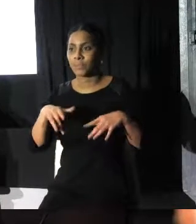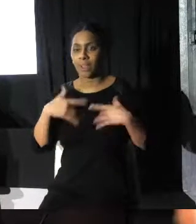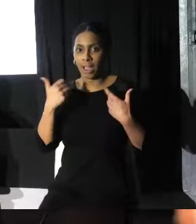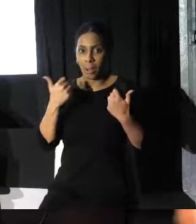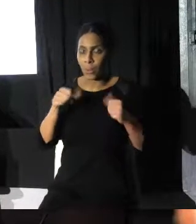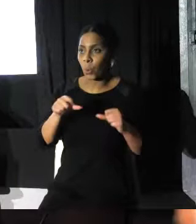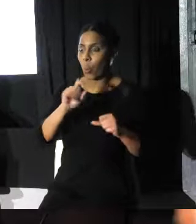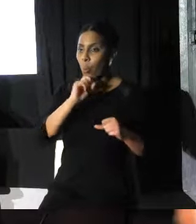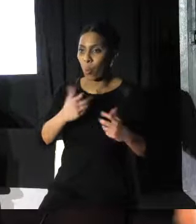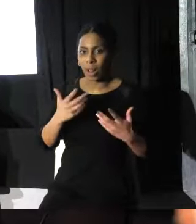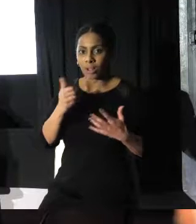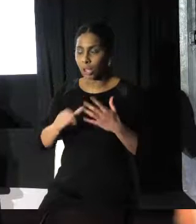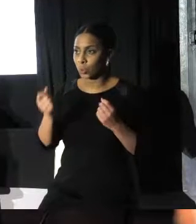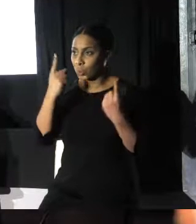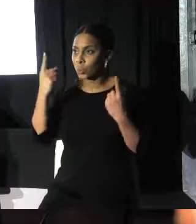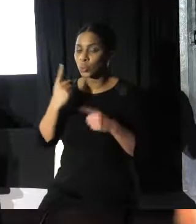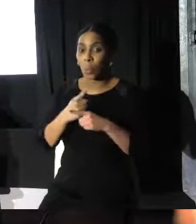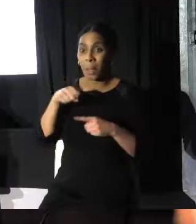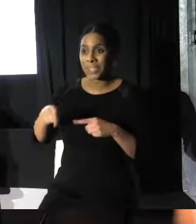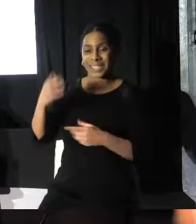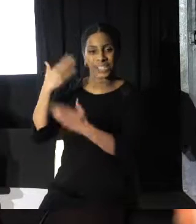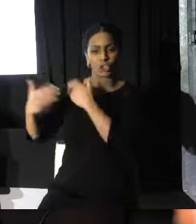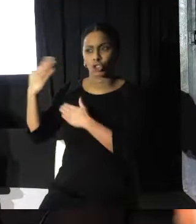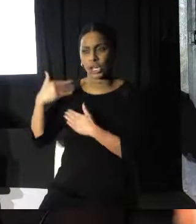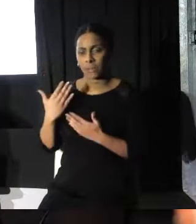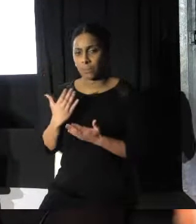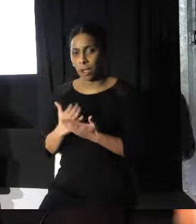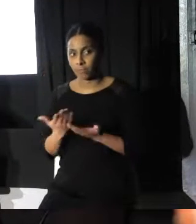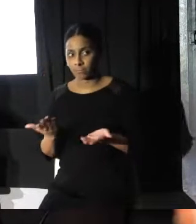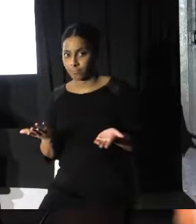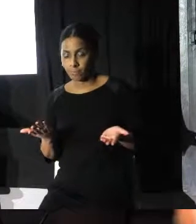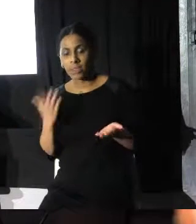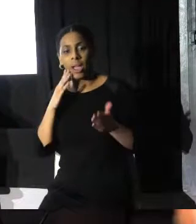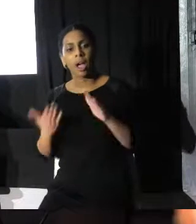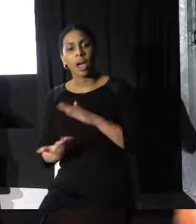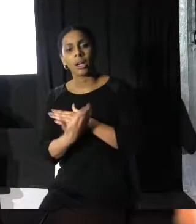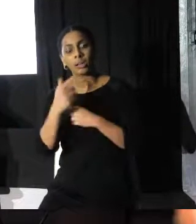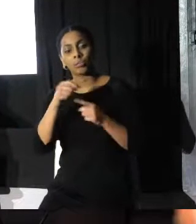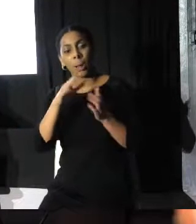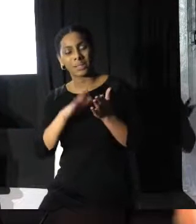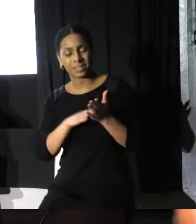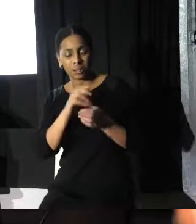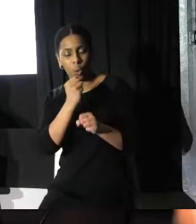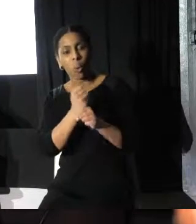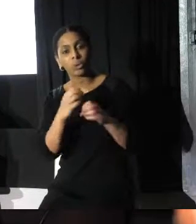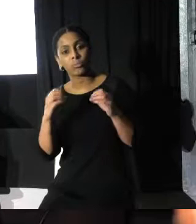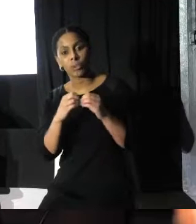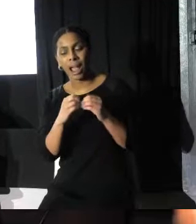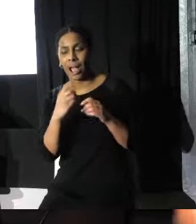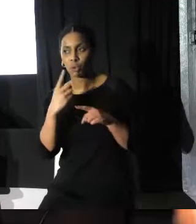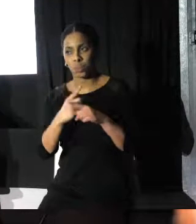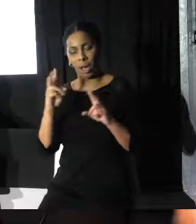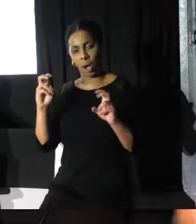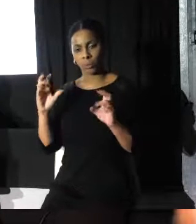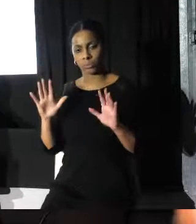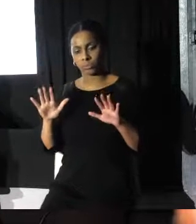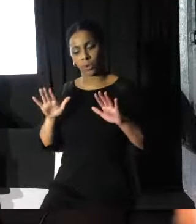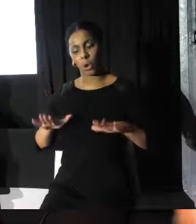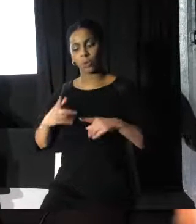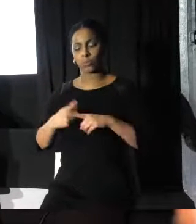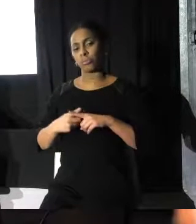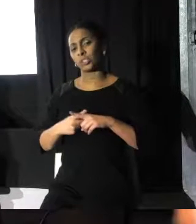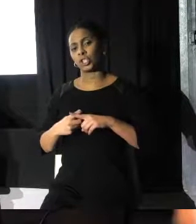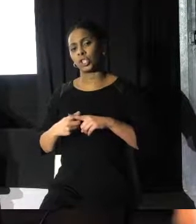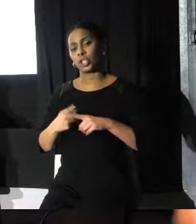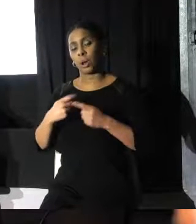these histories. In fact, at that time, actually under Gordon Brown, with his idea of kind of Britishness and all that stuff, it turned into